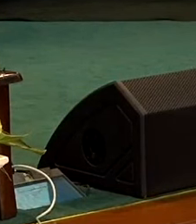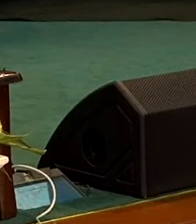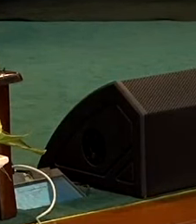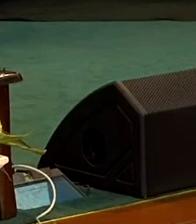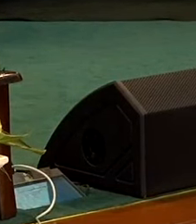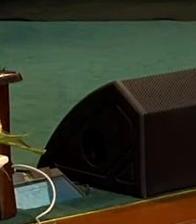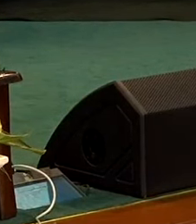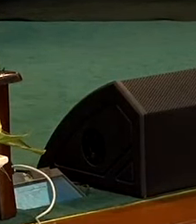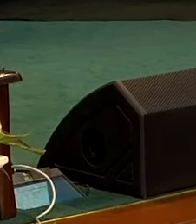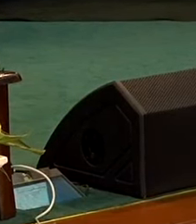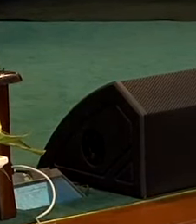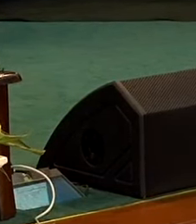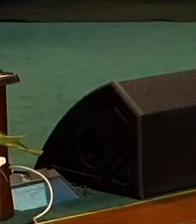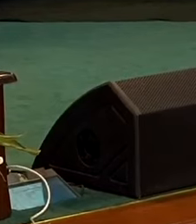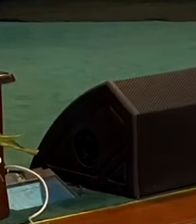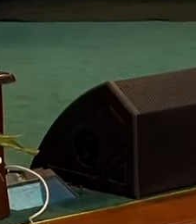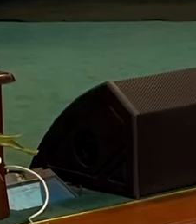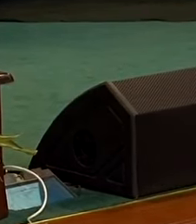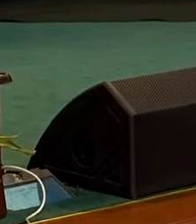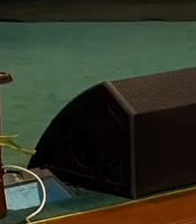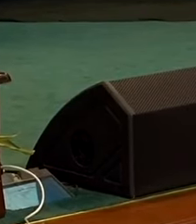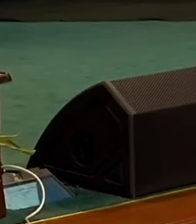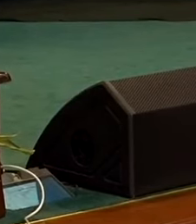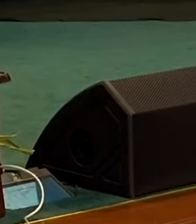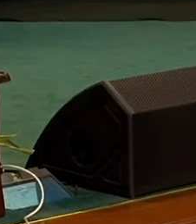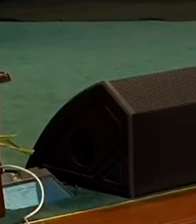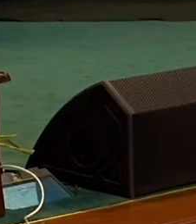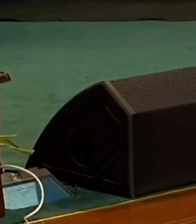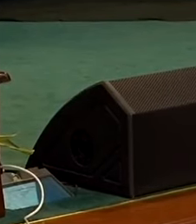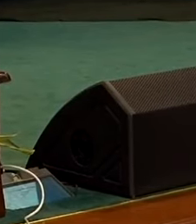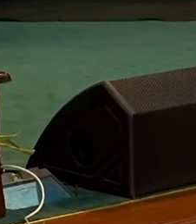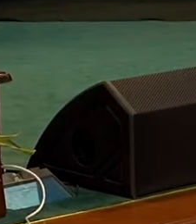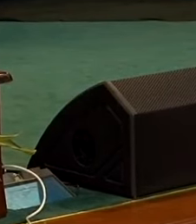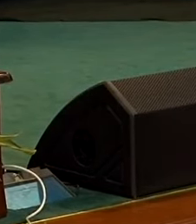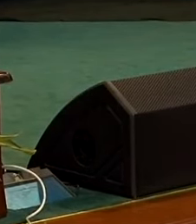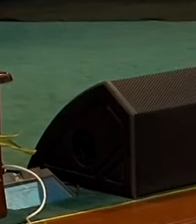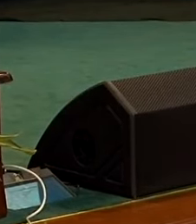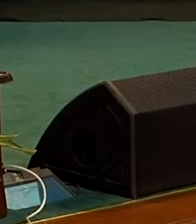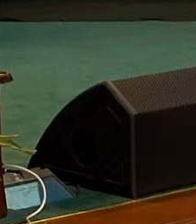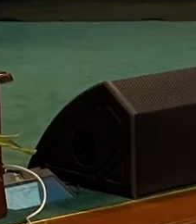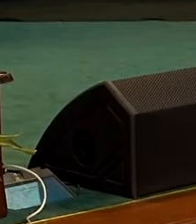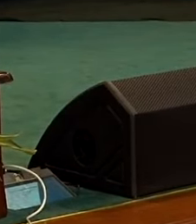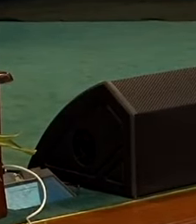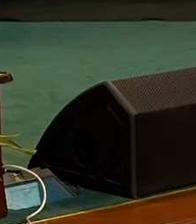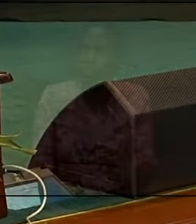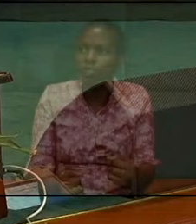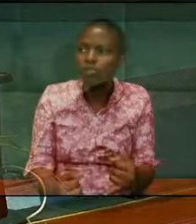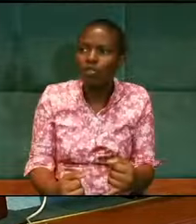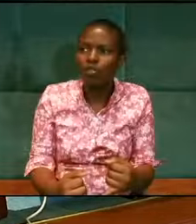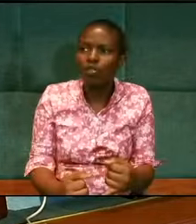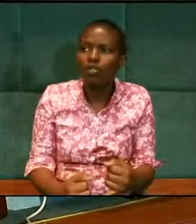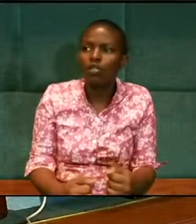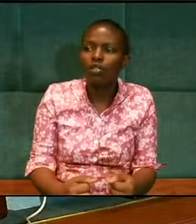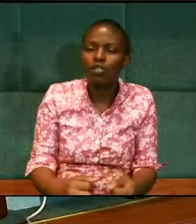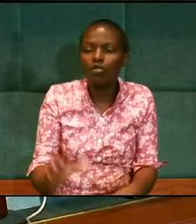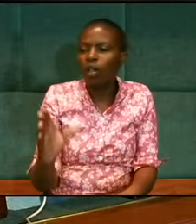Don't make a mistake. He is six-pack. She is fresh. She got the vitals. That will not sustain a marriage. You